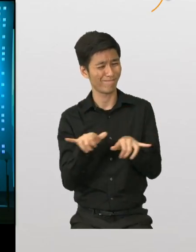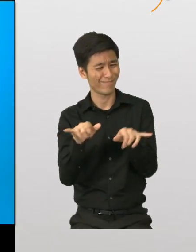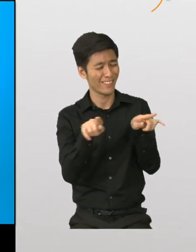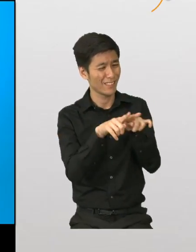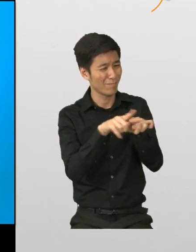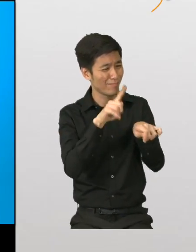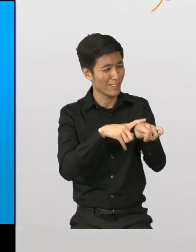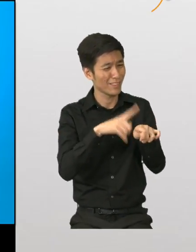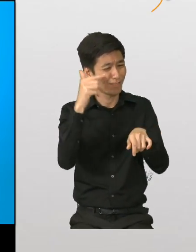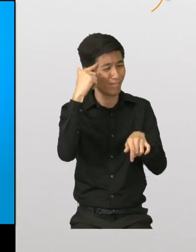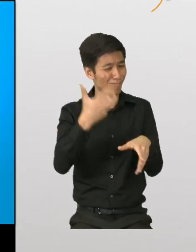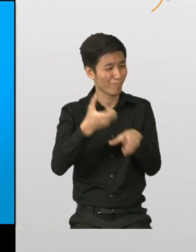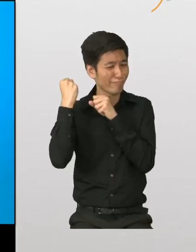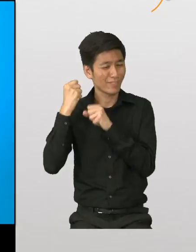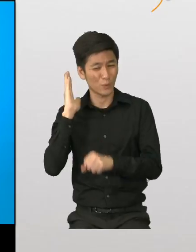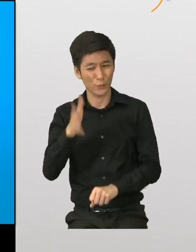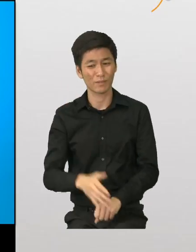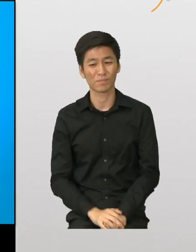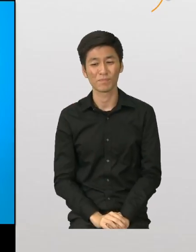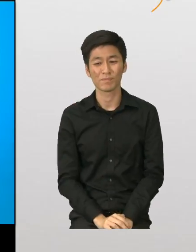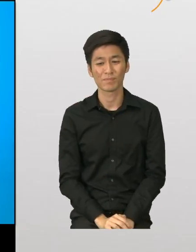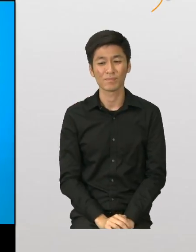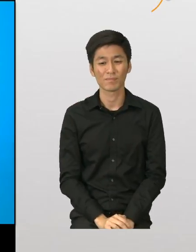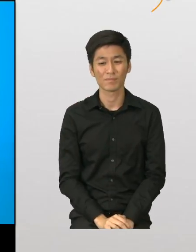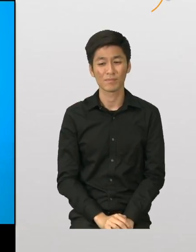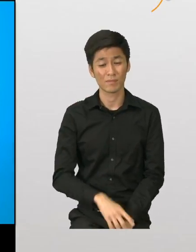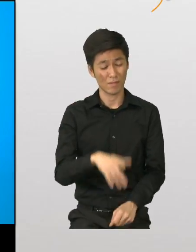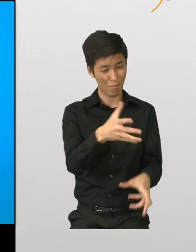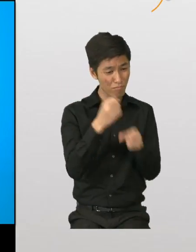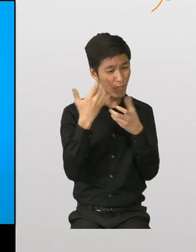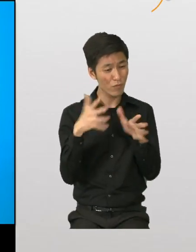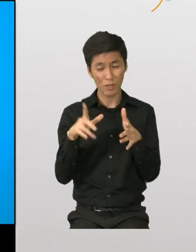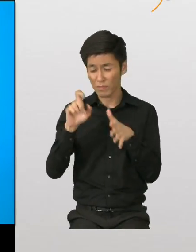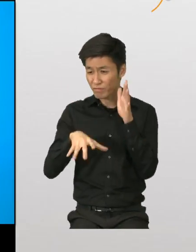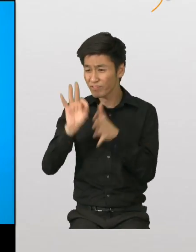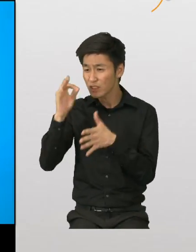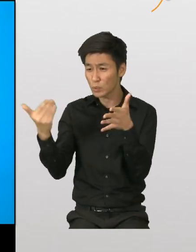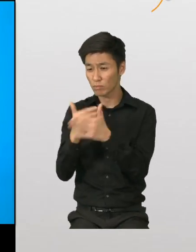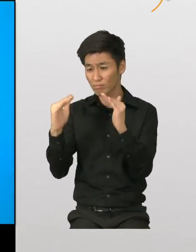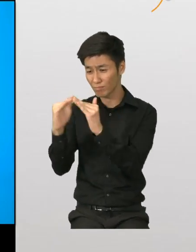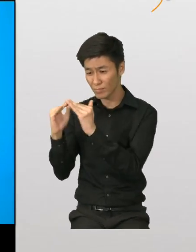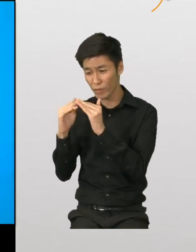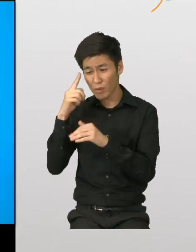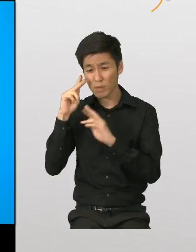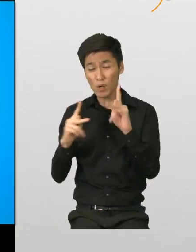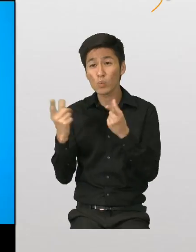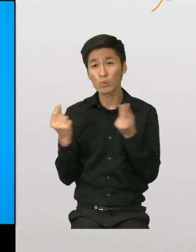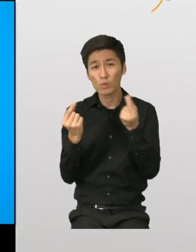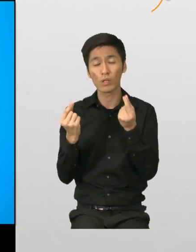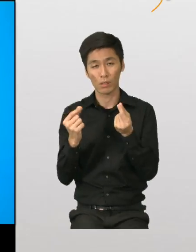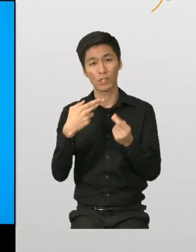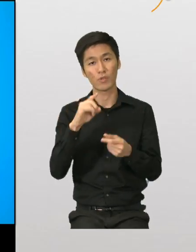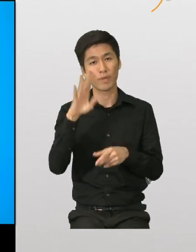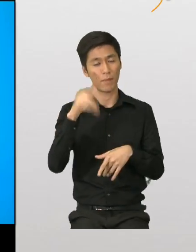be returned to the state within a few years, and we'll have to find new homes for a lot of people at once, and HDB will have to tear down and